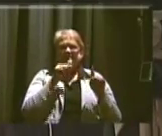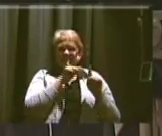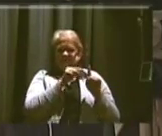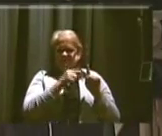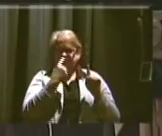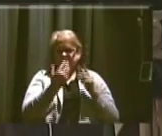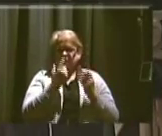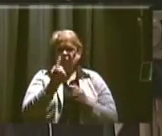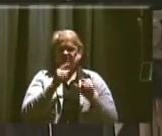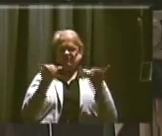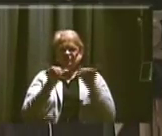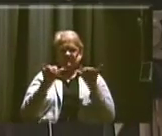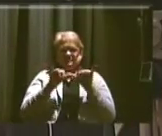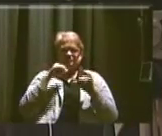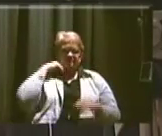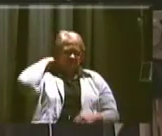Okay.